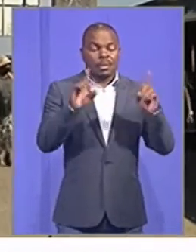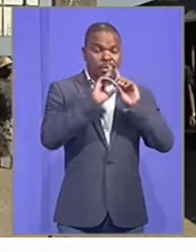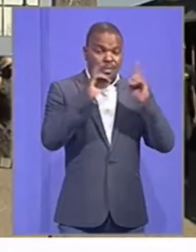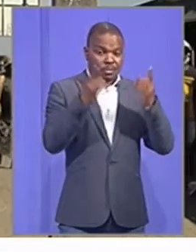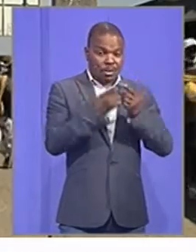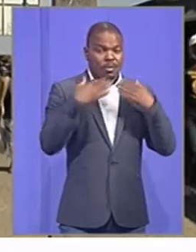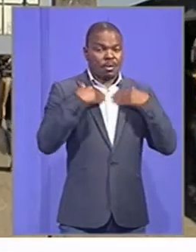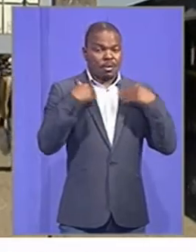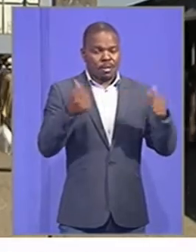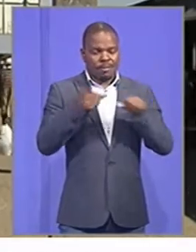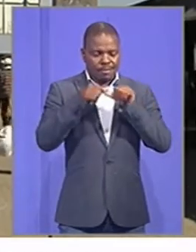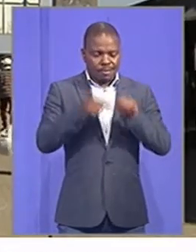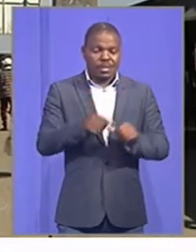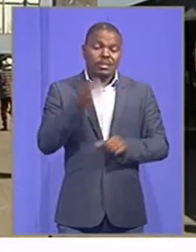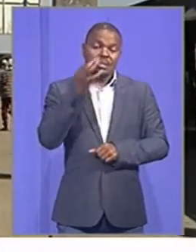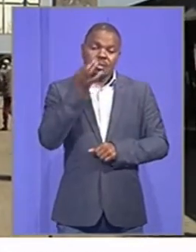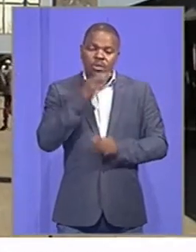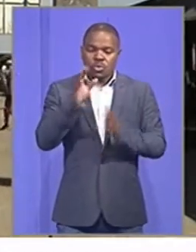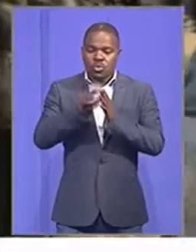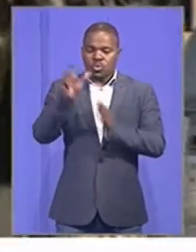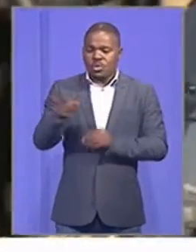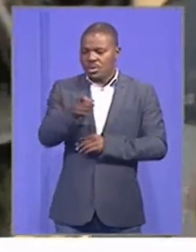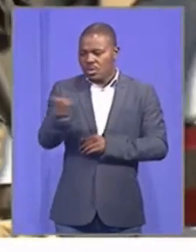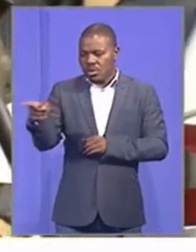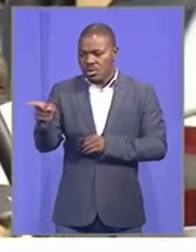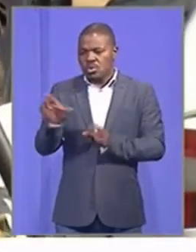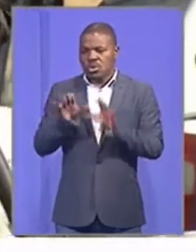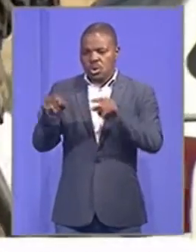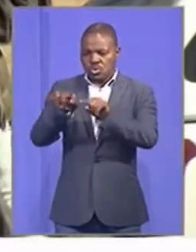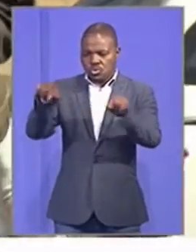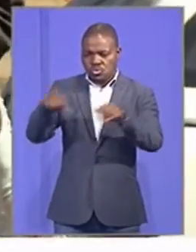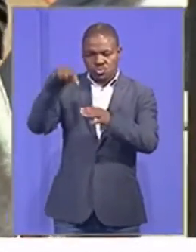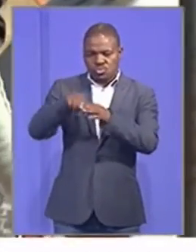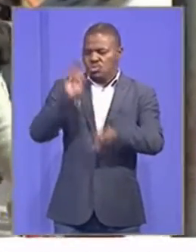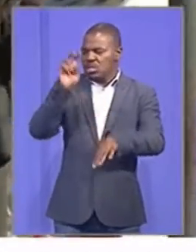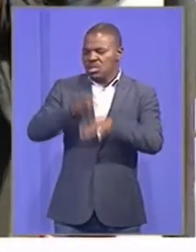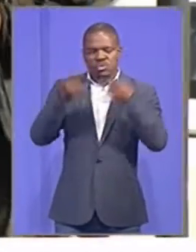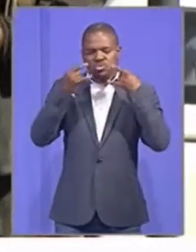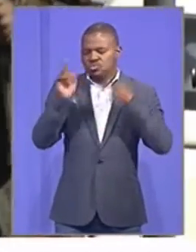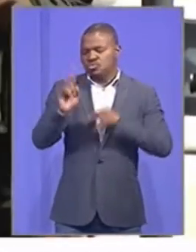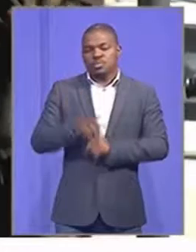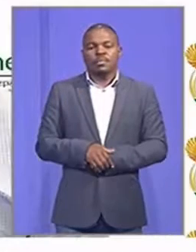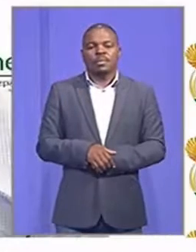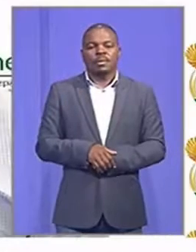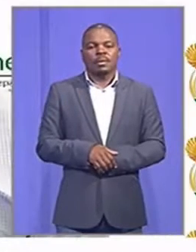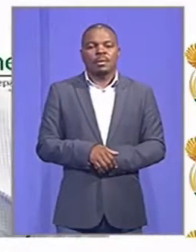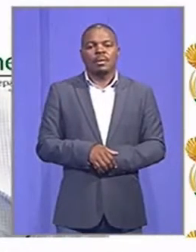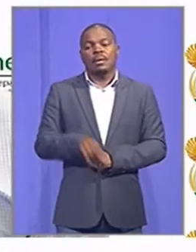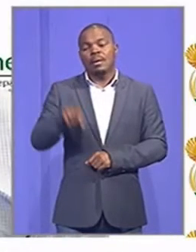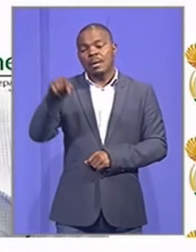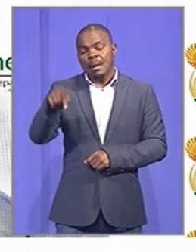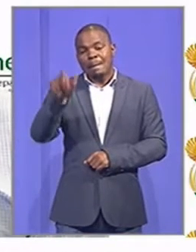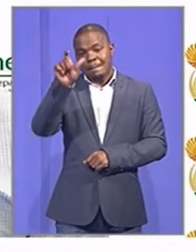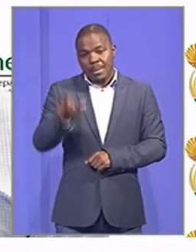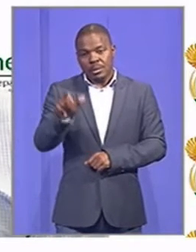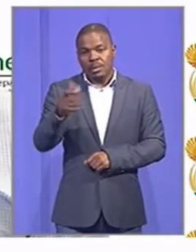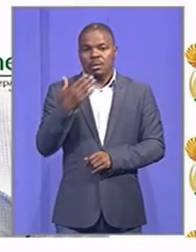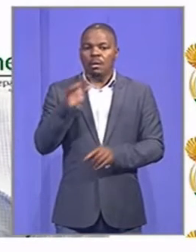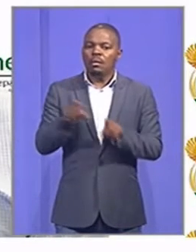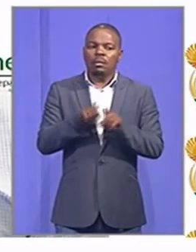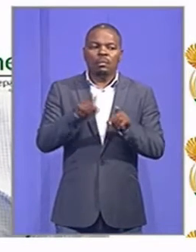Boitekanelo le gateletse gore e leng barutwana bone ga batle go rwala dithibanko le molomo. A person must wear a face mask when entering